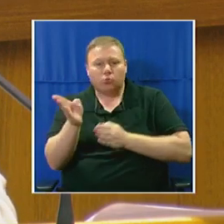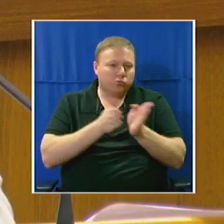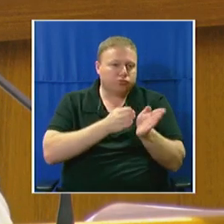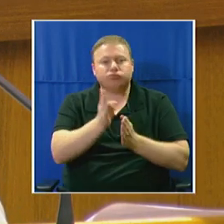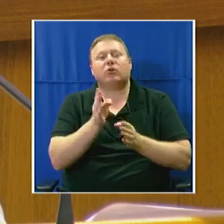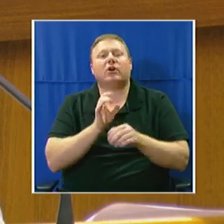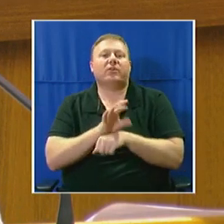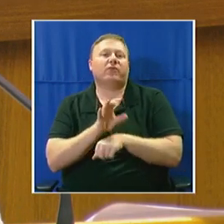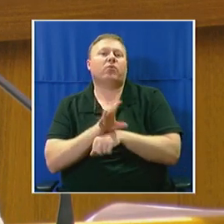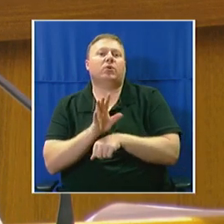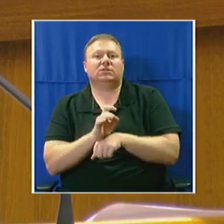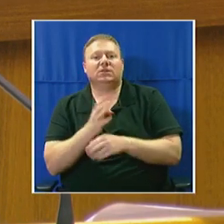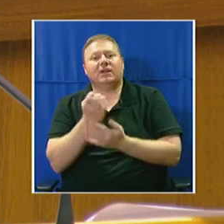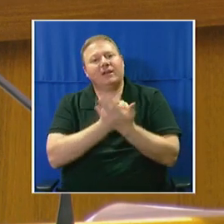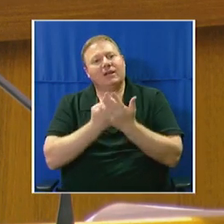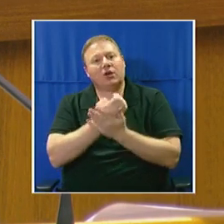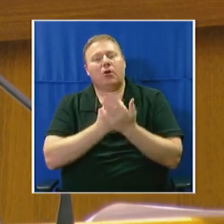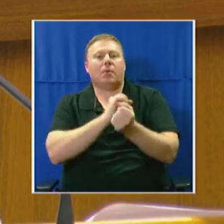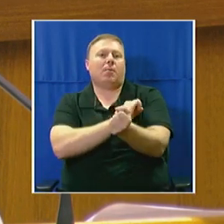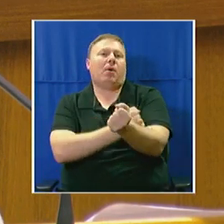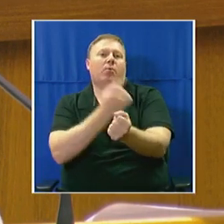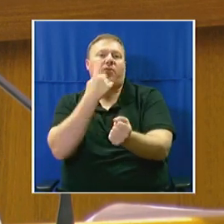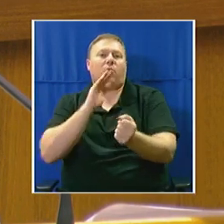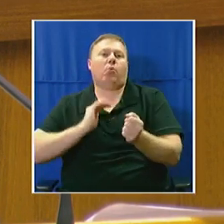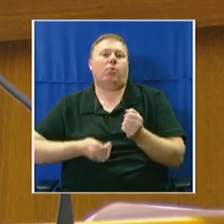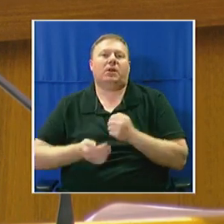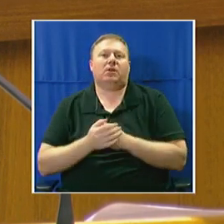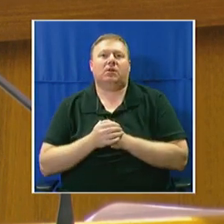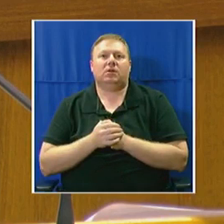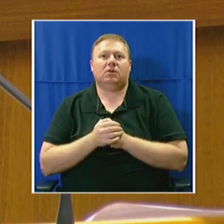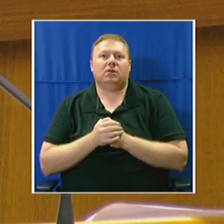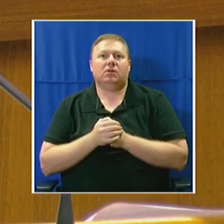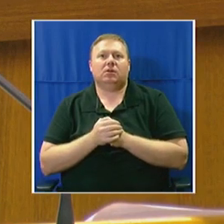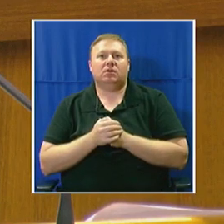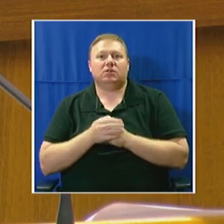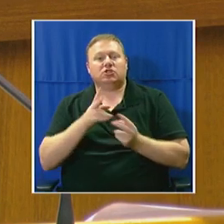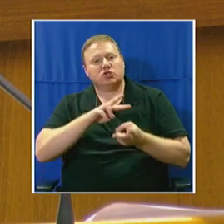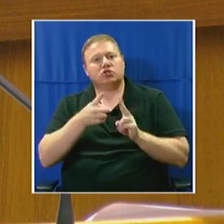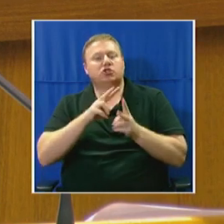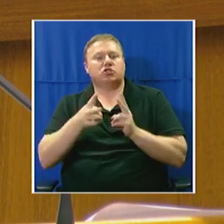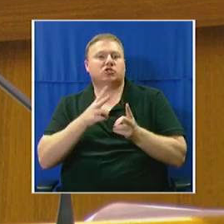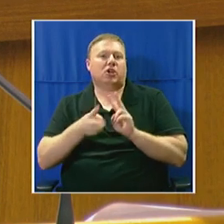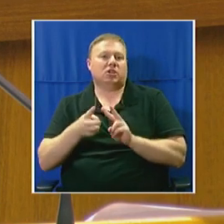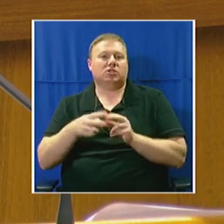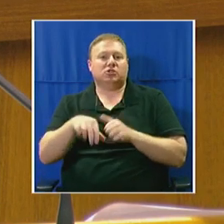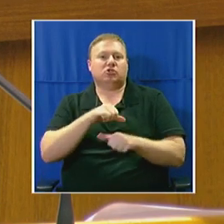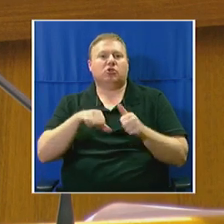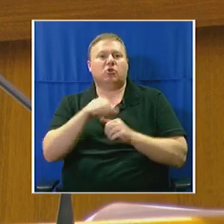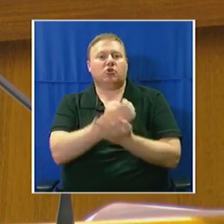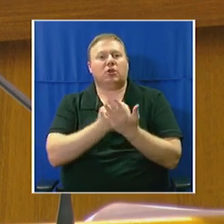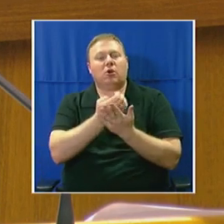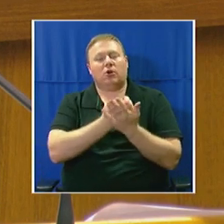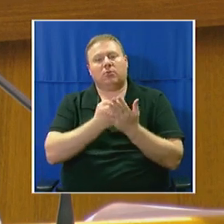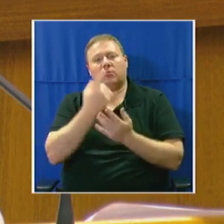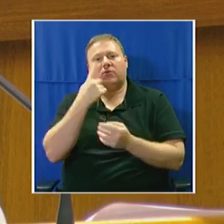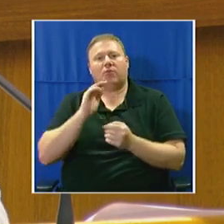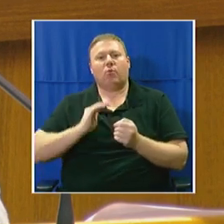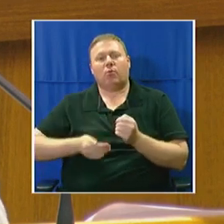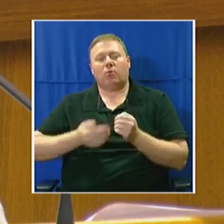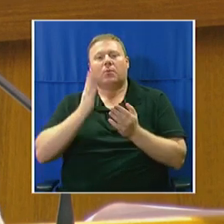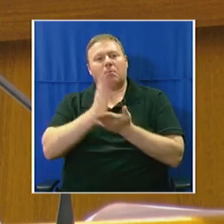economic empowerment and radical socio economic transformation of South Africa's inclusive economy this